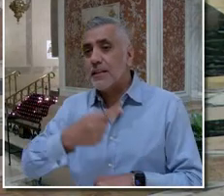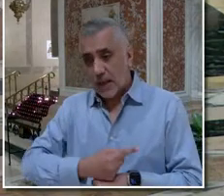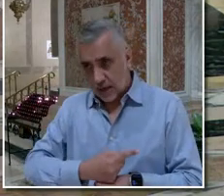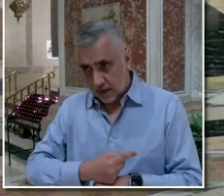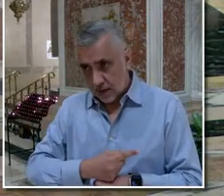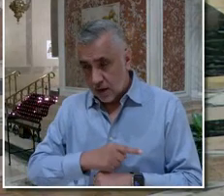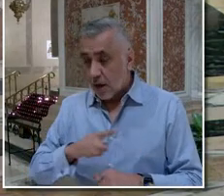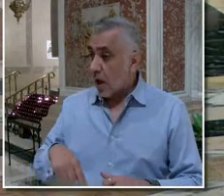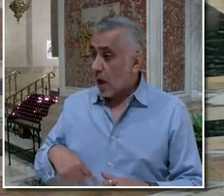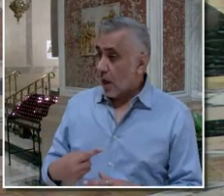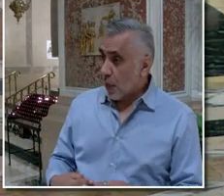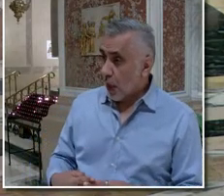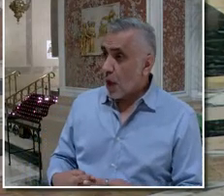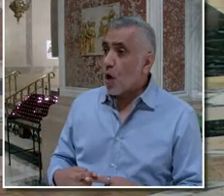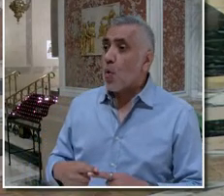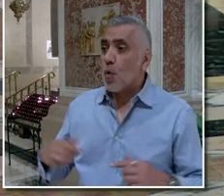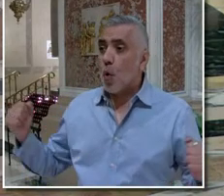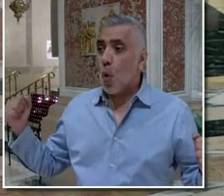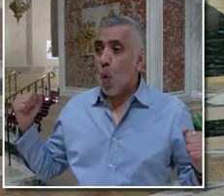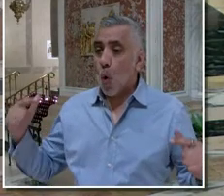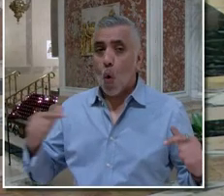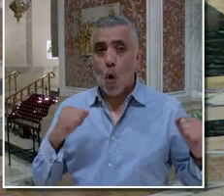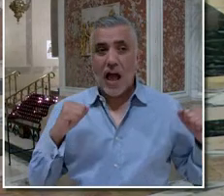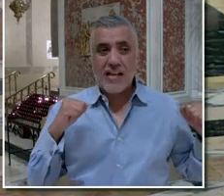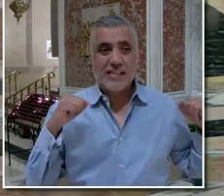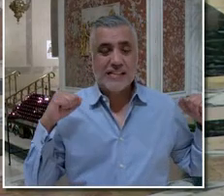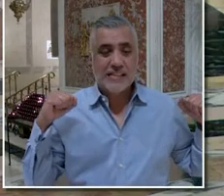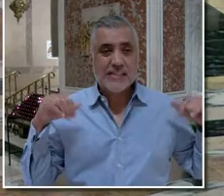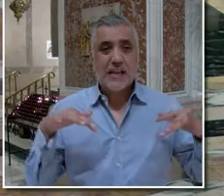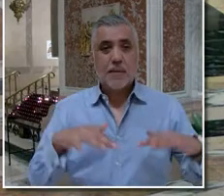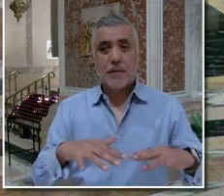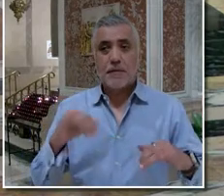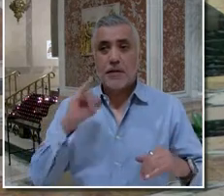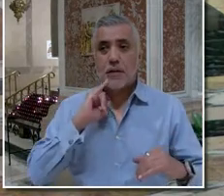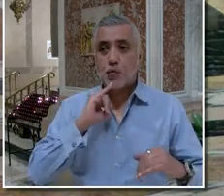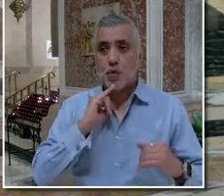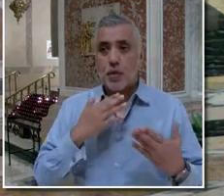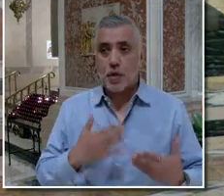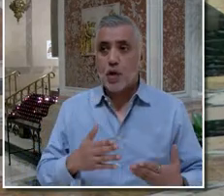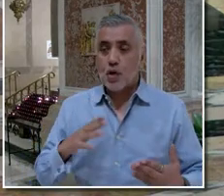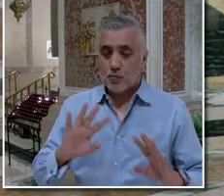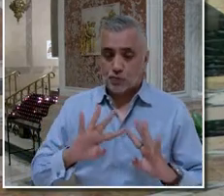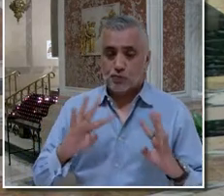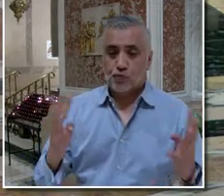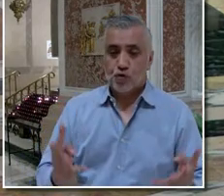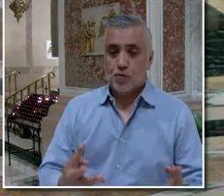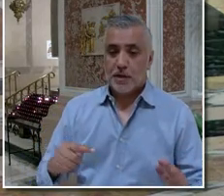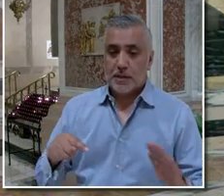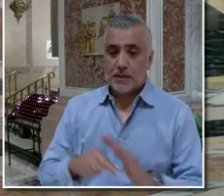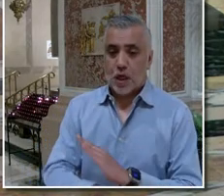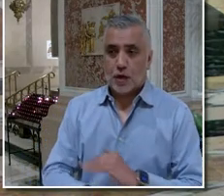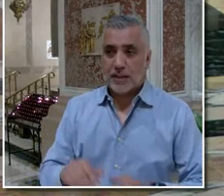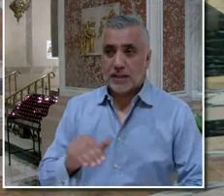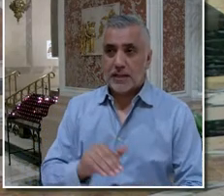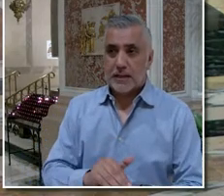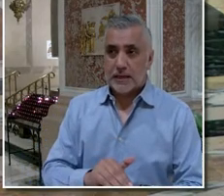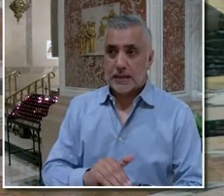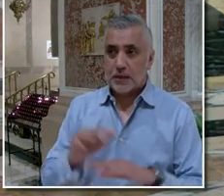then, with the whole assembly of Israel present, it shall be slaughtered during the evening